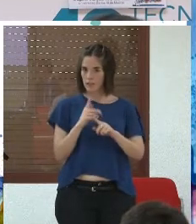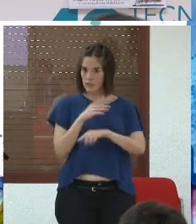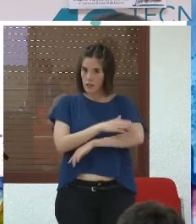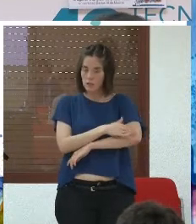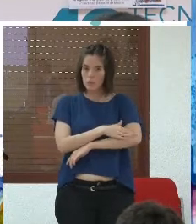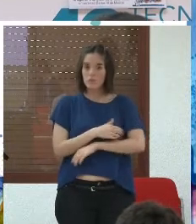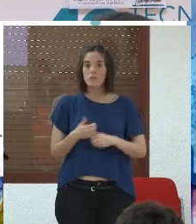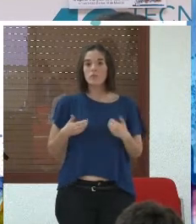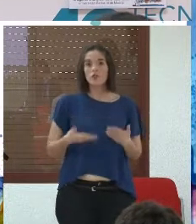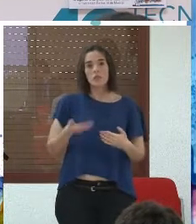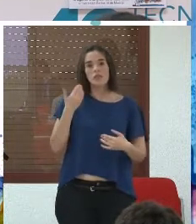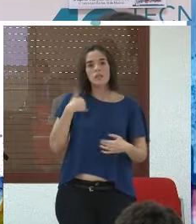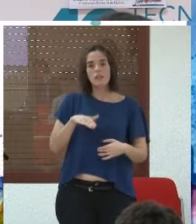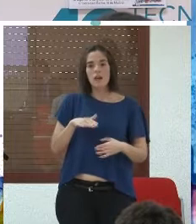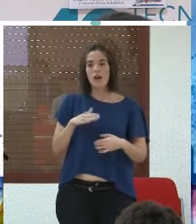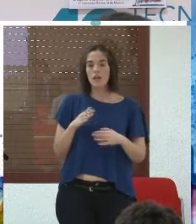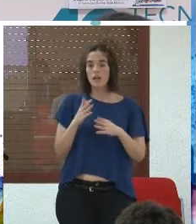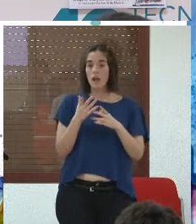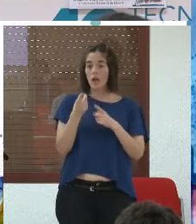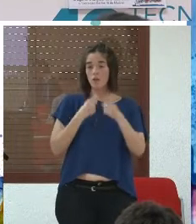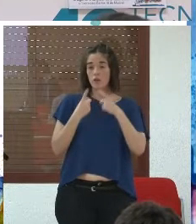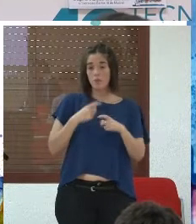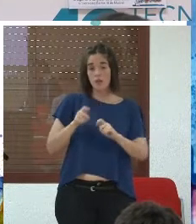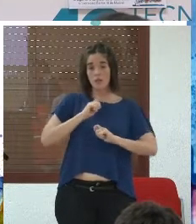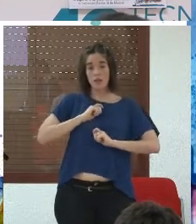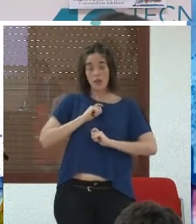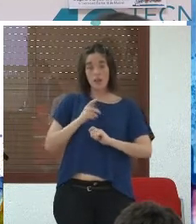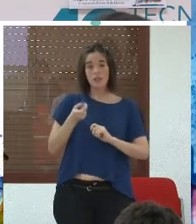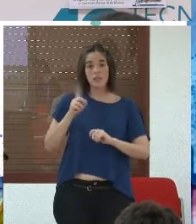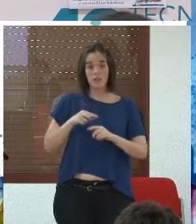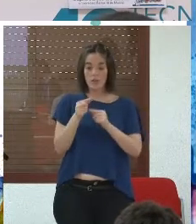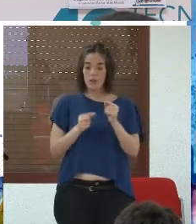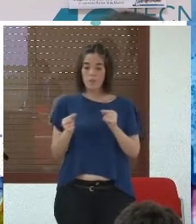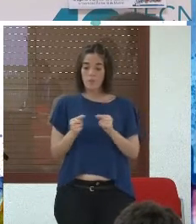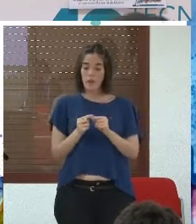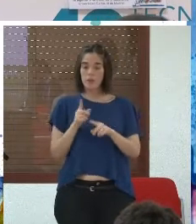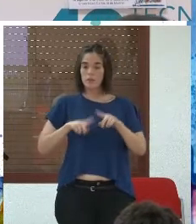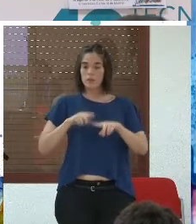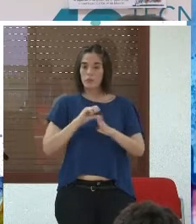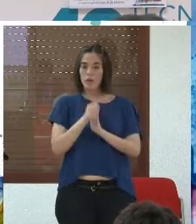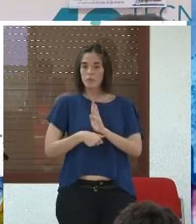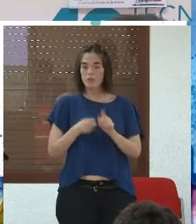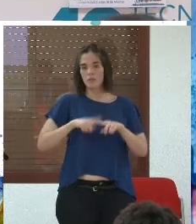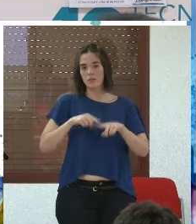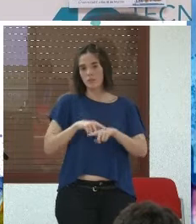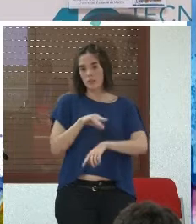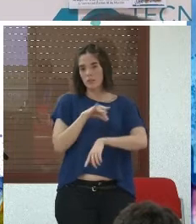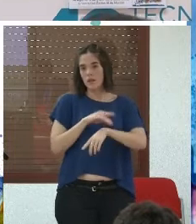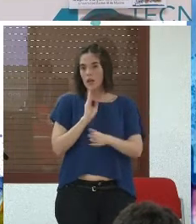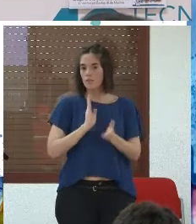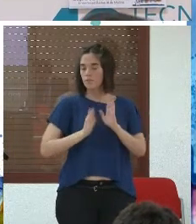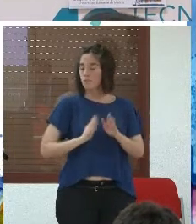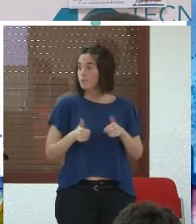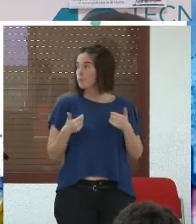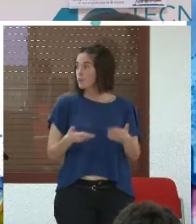the joints. This information provided to us by the sensors with the parameters defined by the physical therapists are sent to